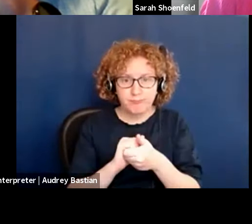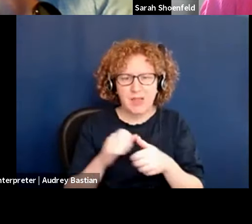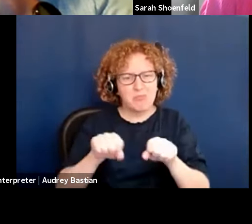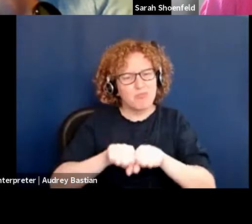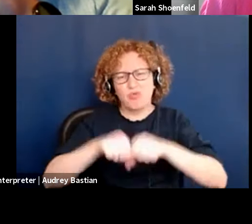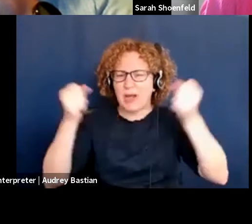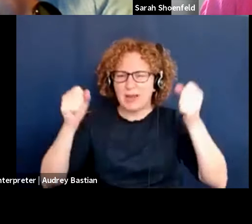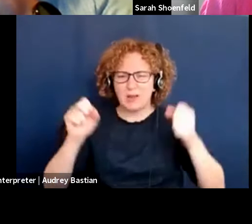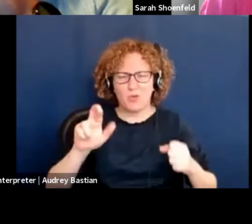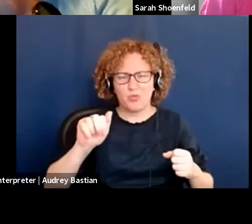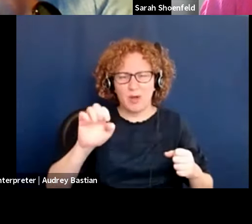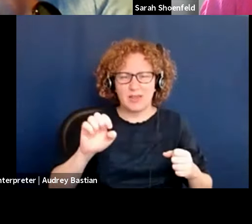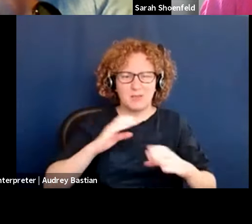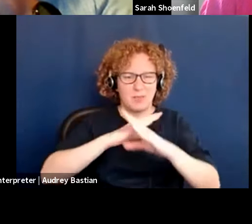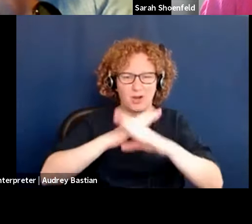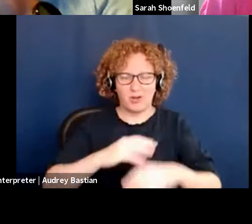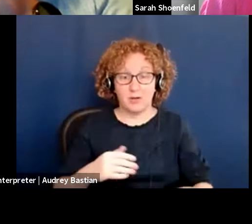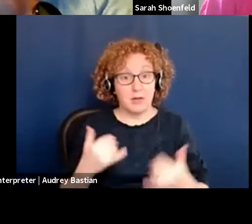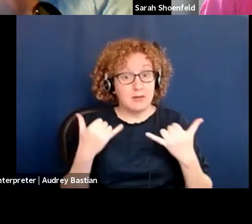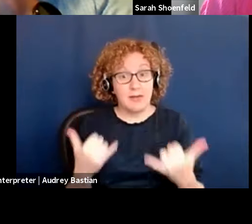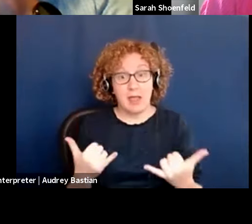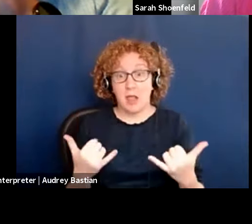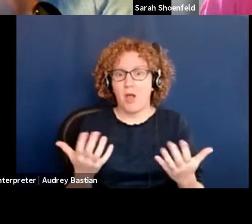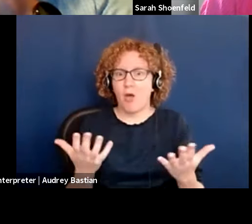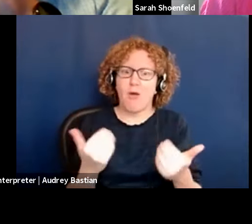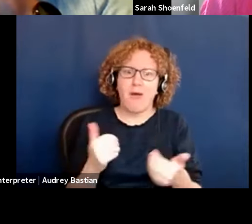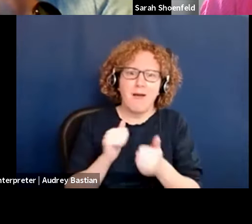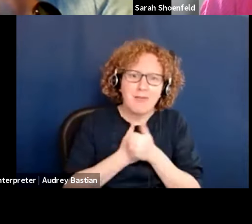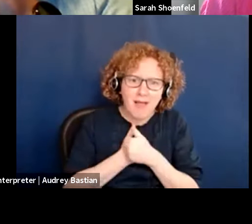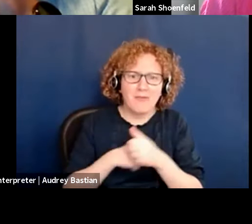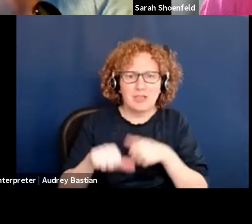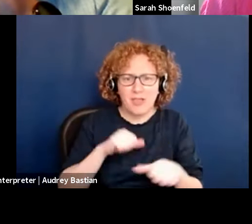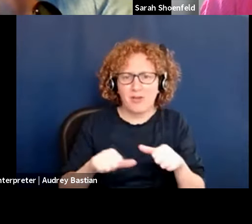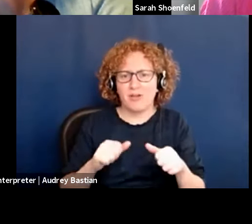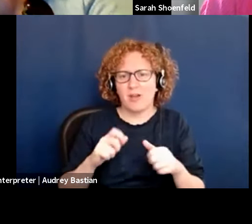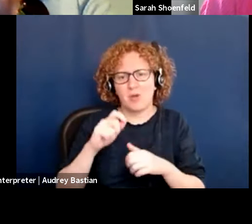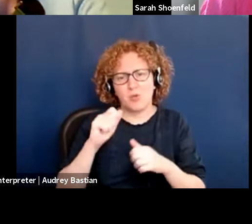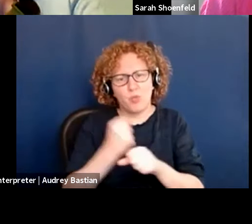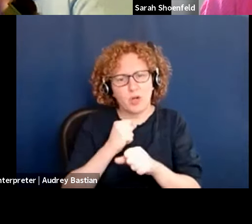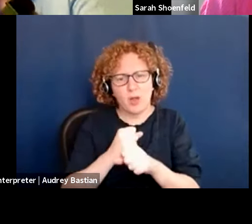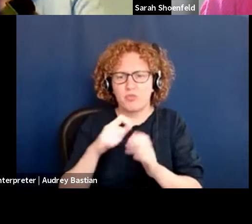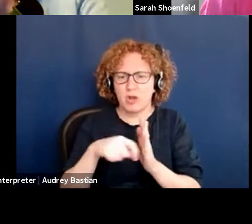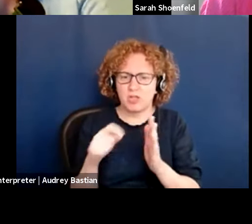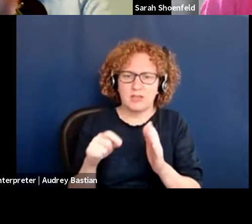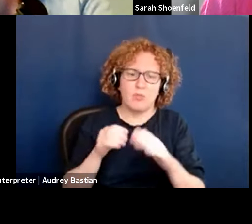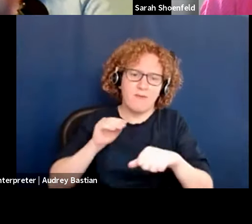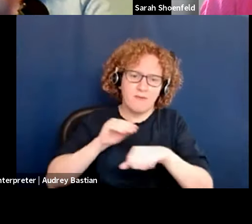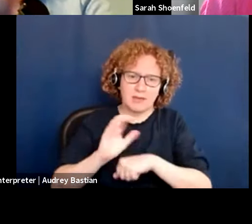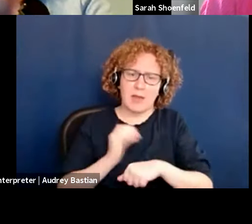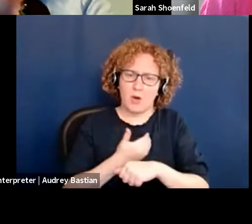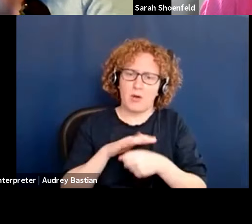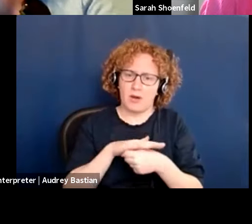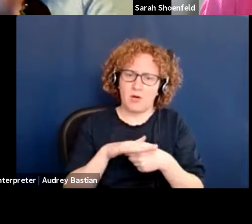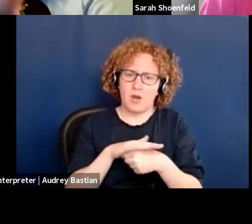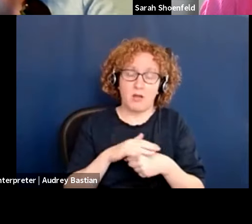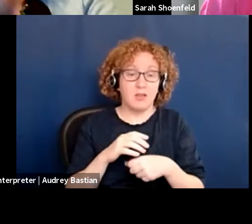barrier. And now it's like we can't do without each other, and we're willing to work on all projects that affect our area. So it